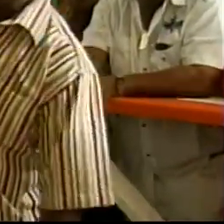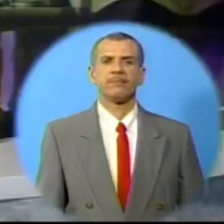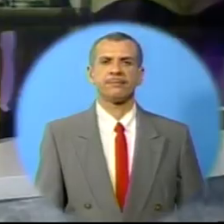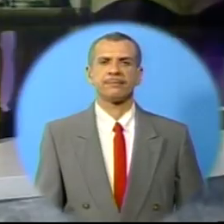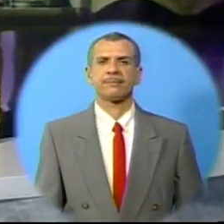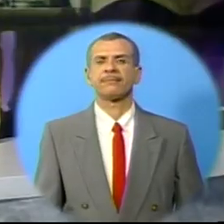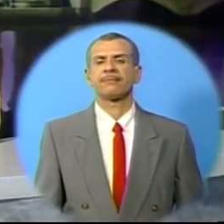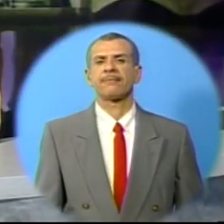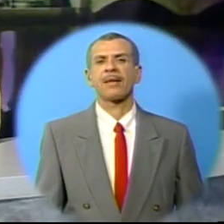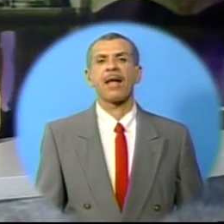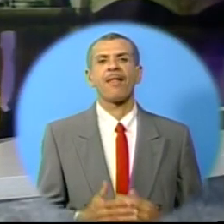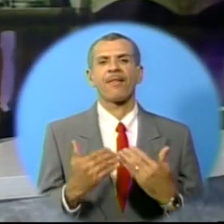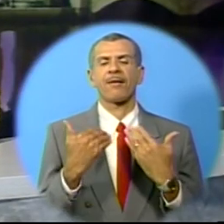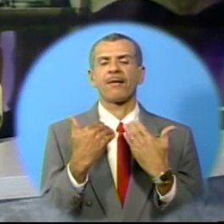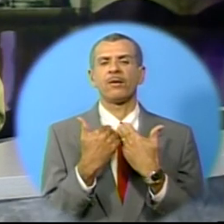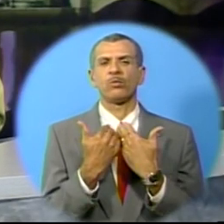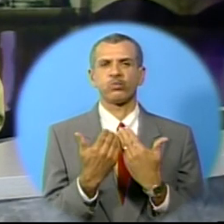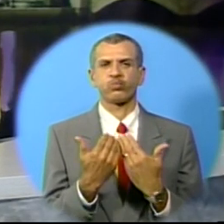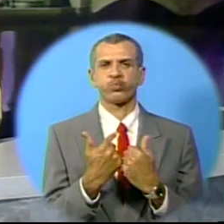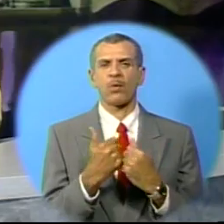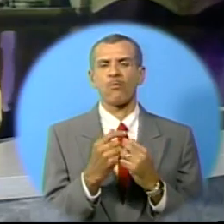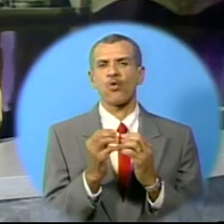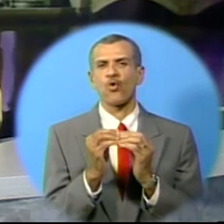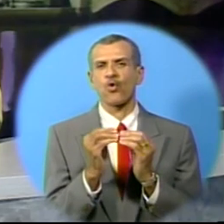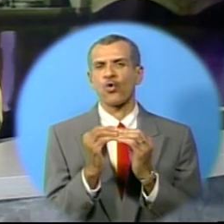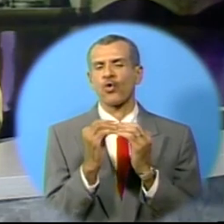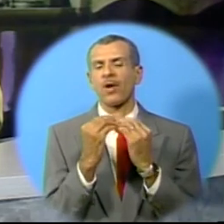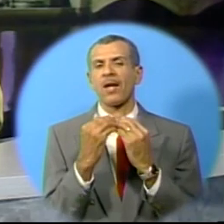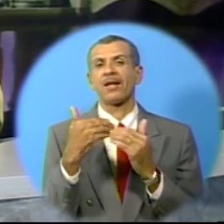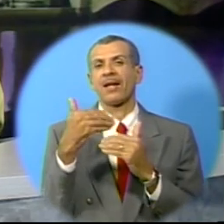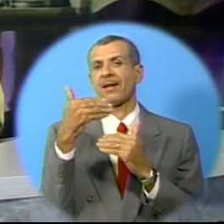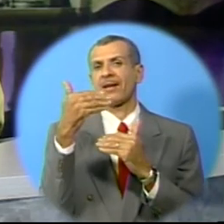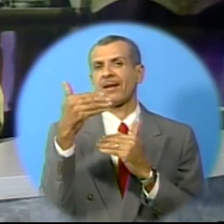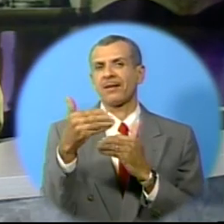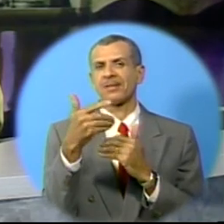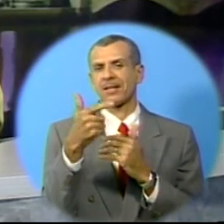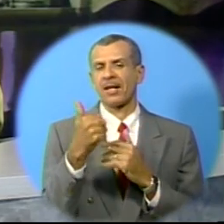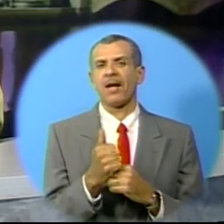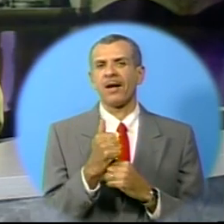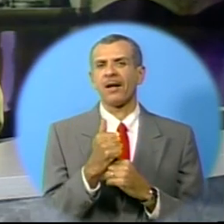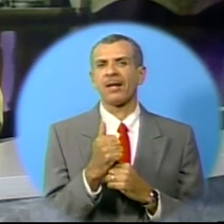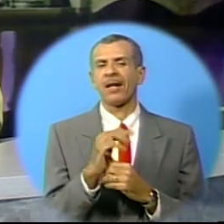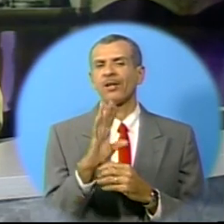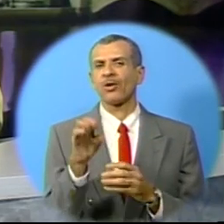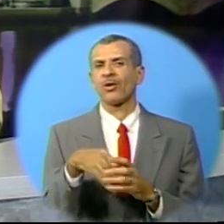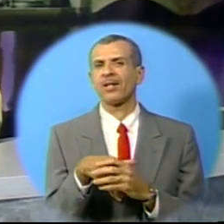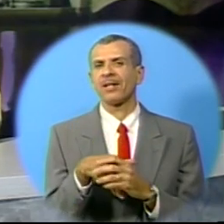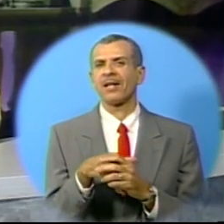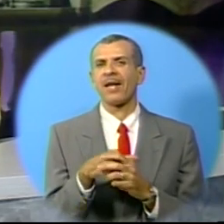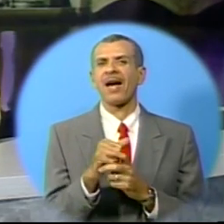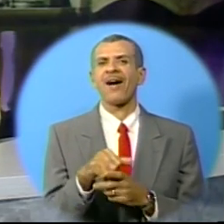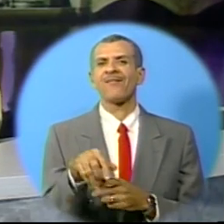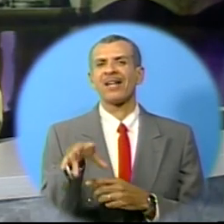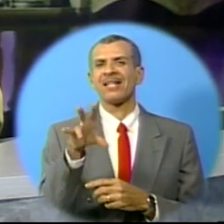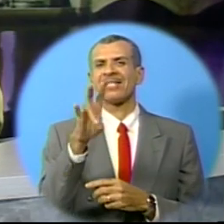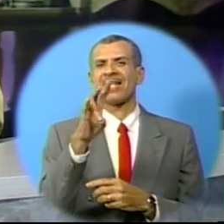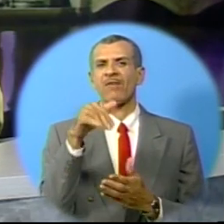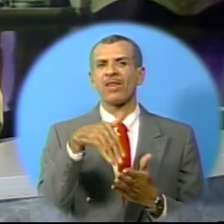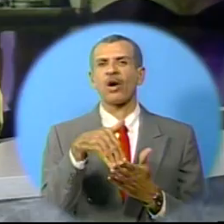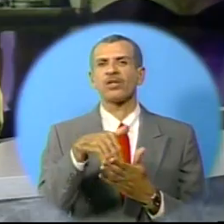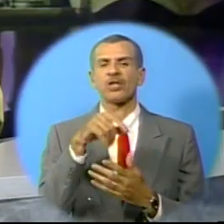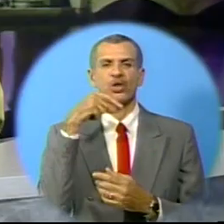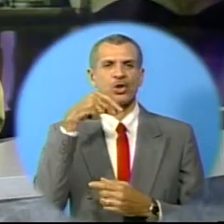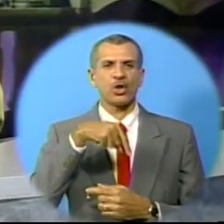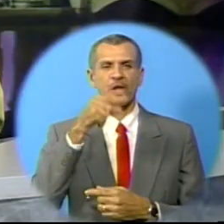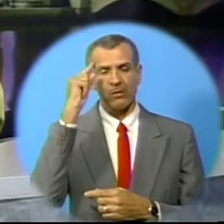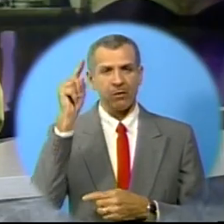News. Thank you, Ryan. And we'll have more news ahead in just a moment, including the loss of 7,000 turkeys for a local